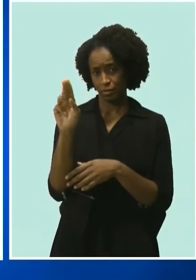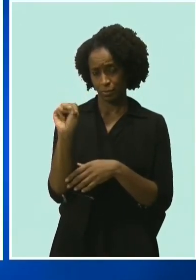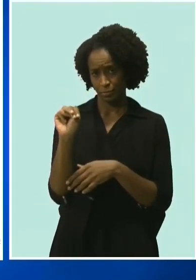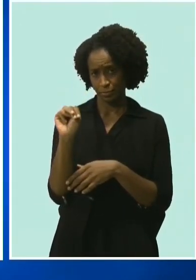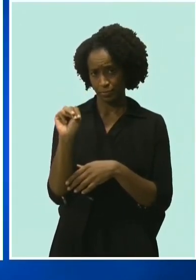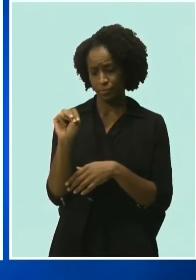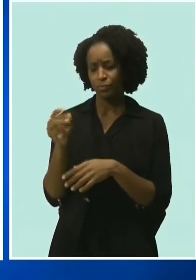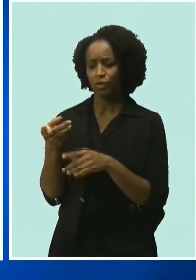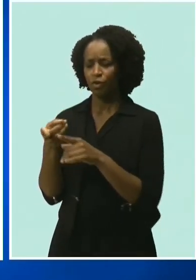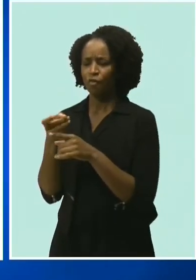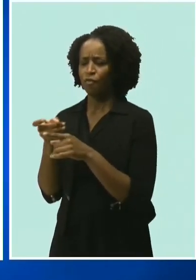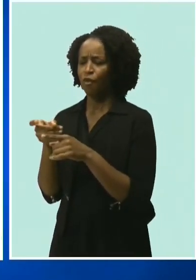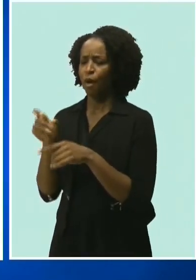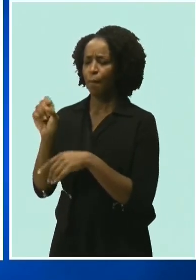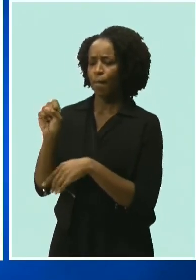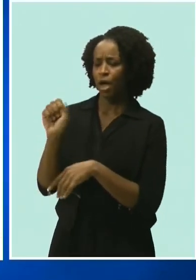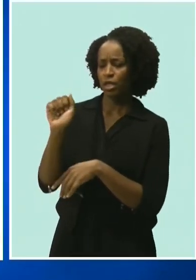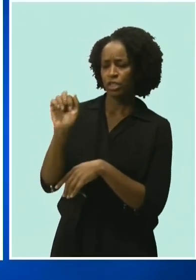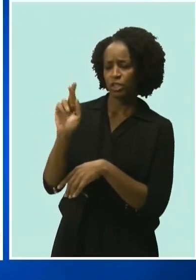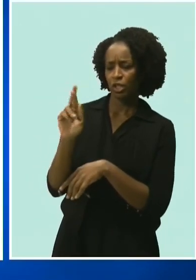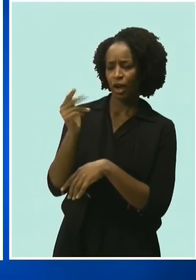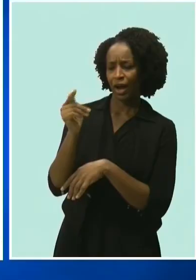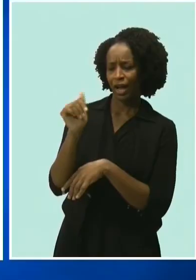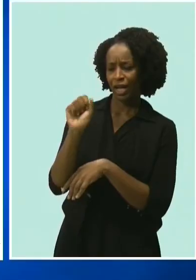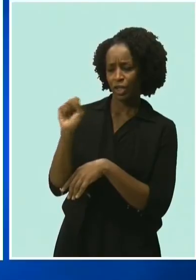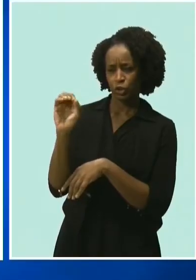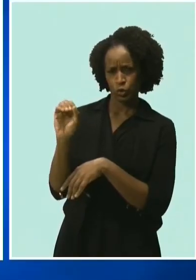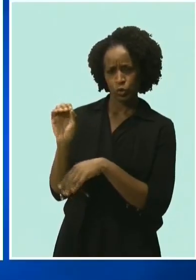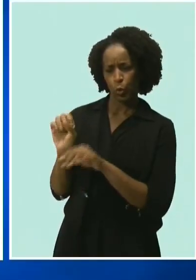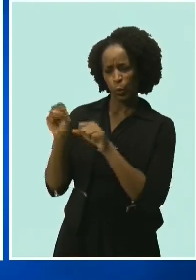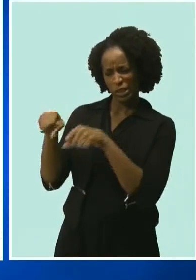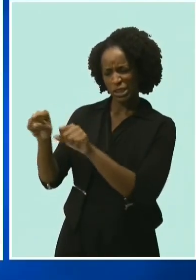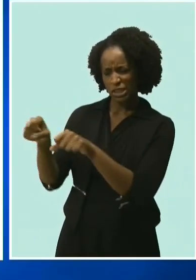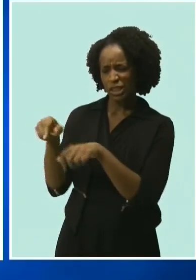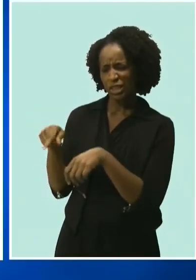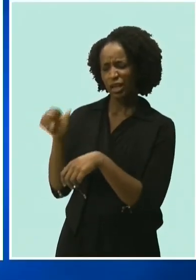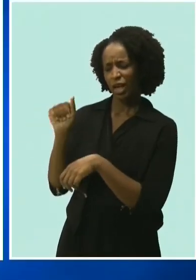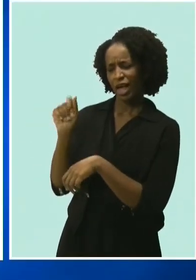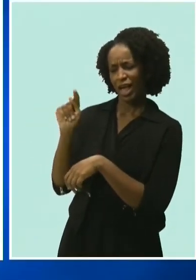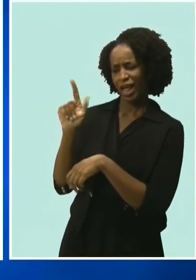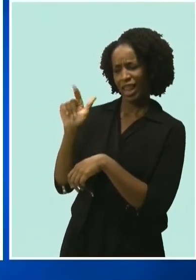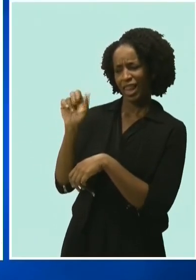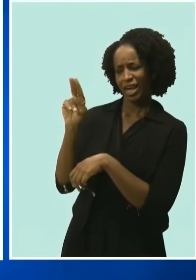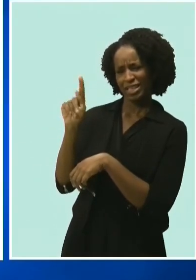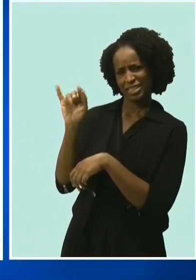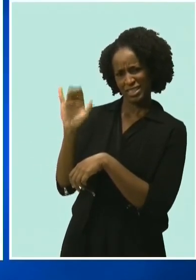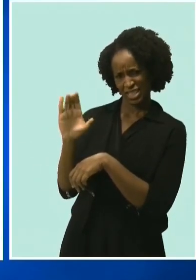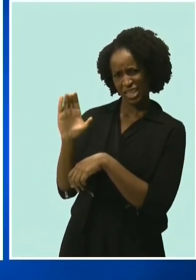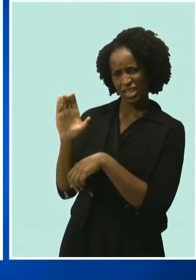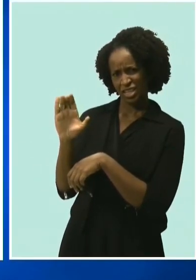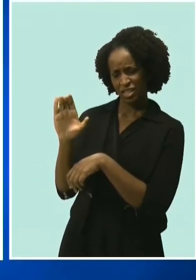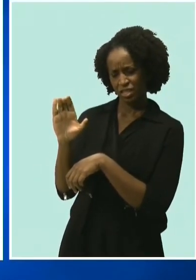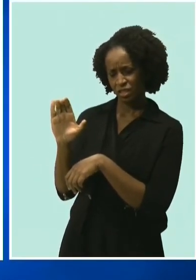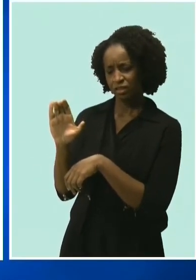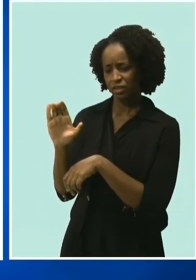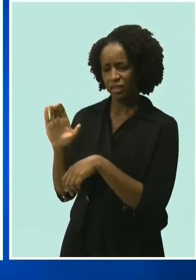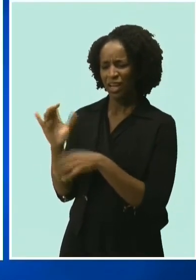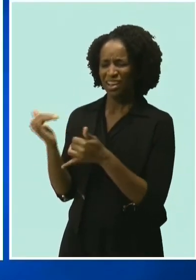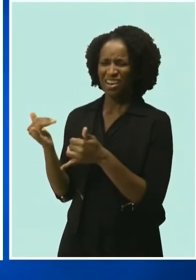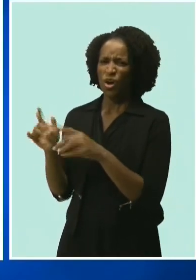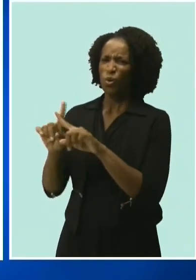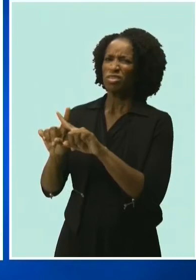Sea in the North Atlantic Ocean. Lovell says this time the seaweed is originating from a different location. And it's actually transatlantic,